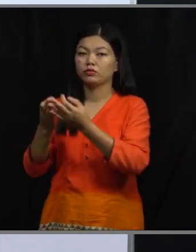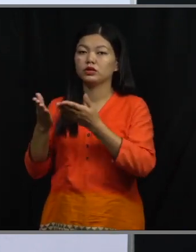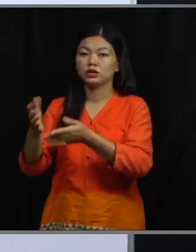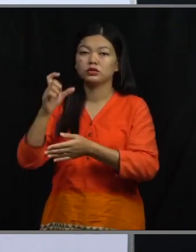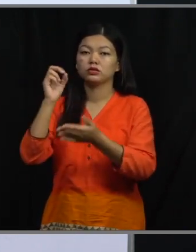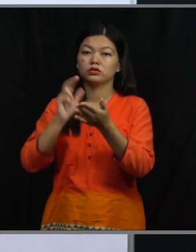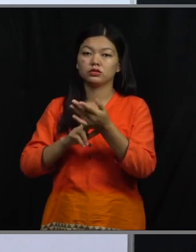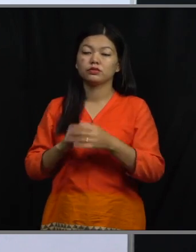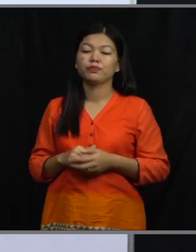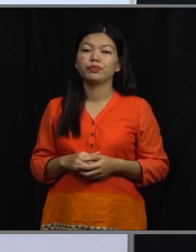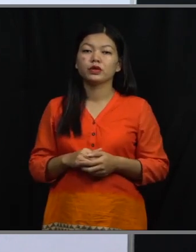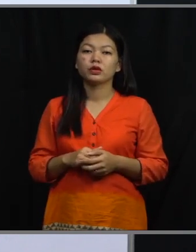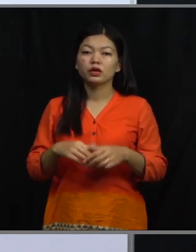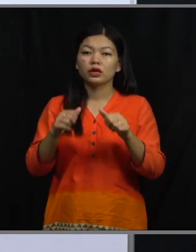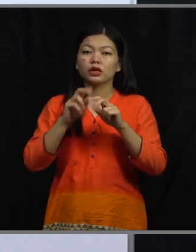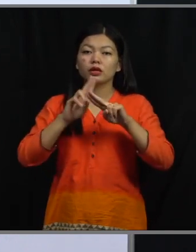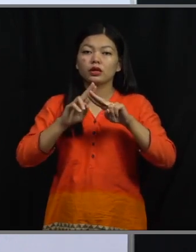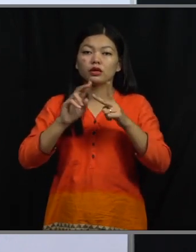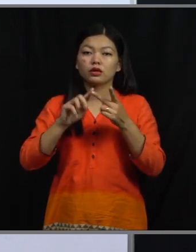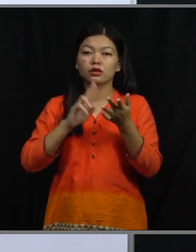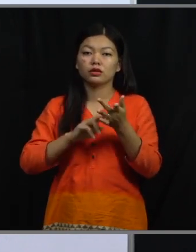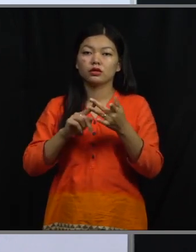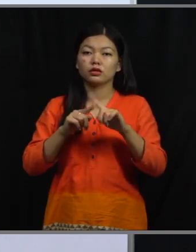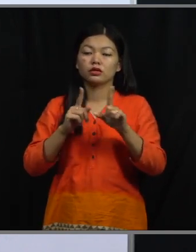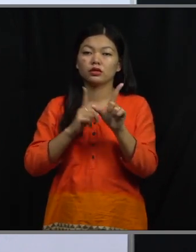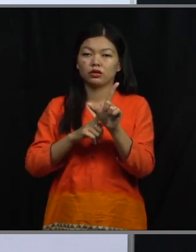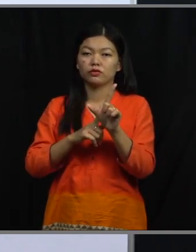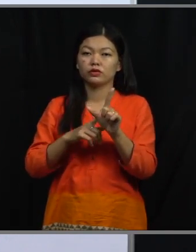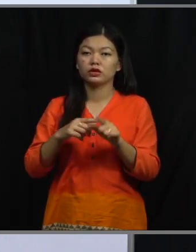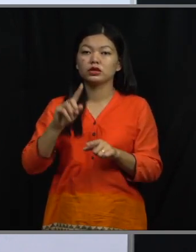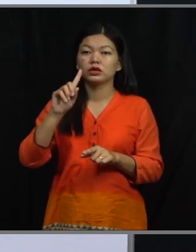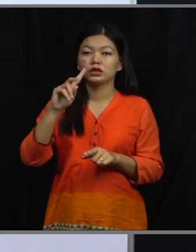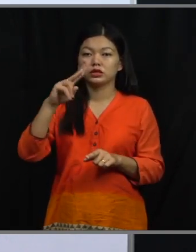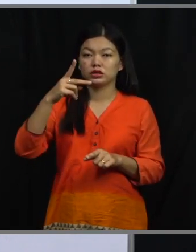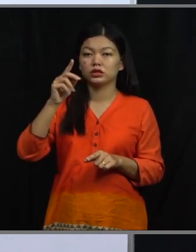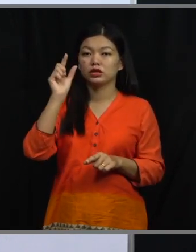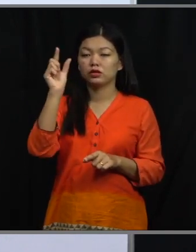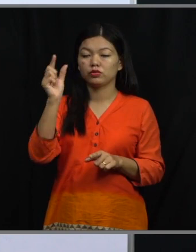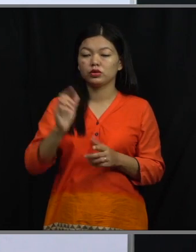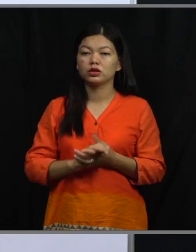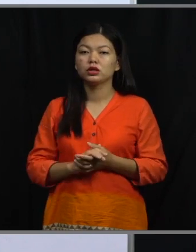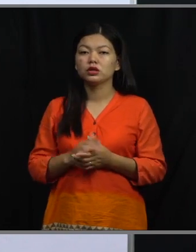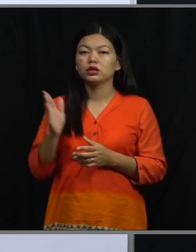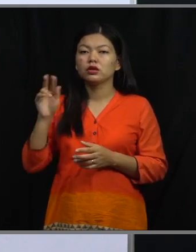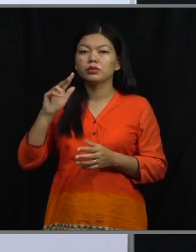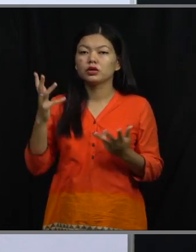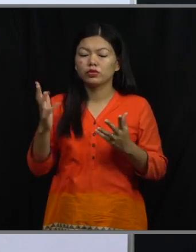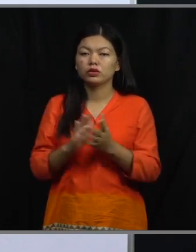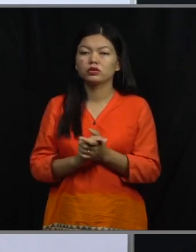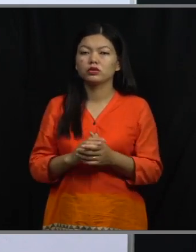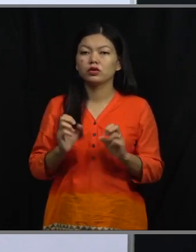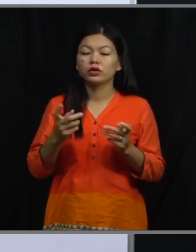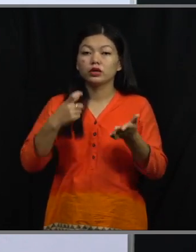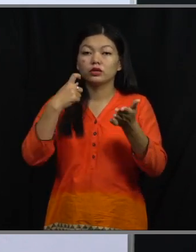Okay, what is affinity here? Affinity is the relationship based on, okay, marriage,